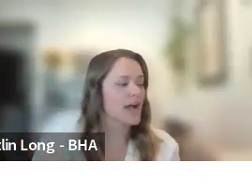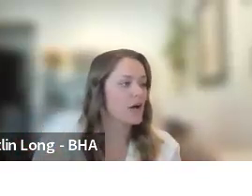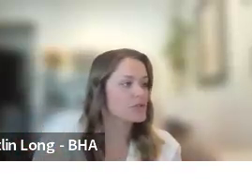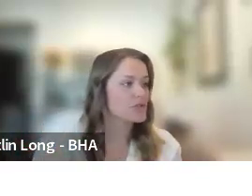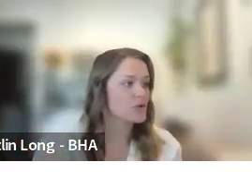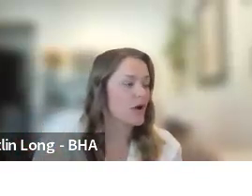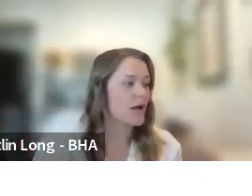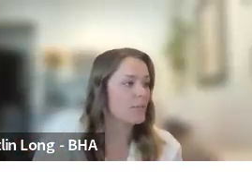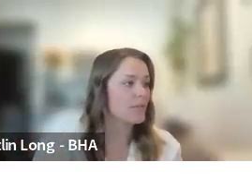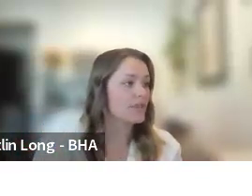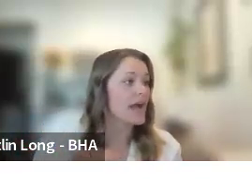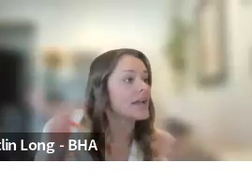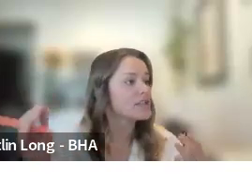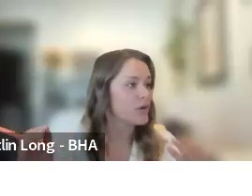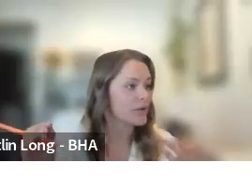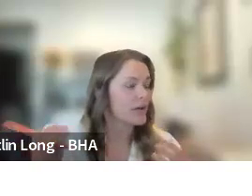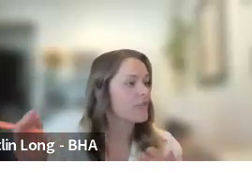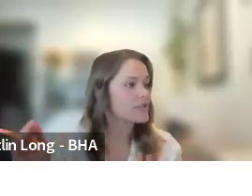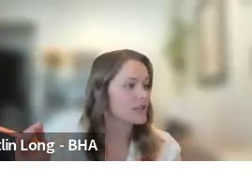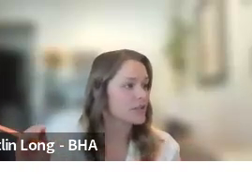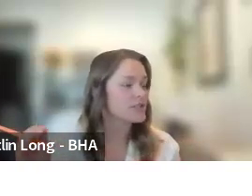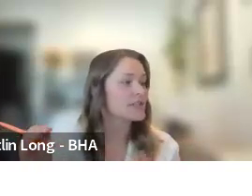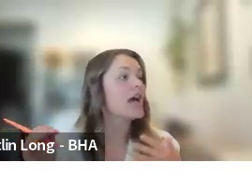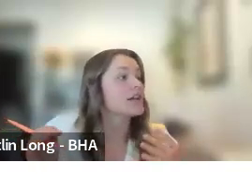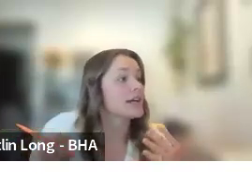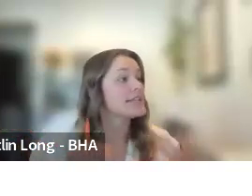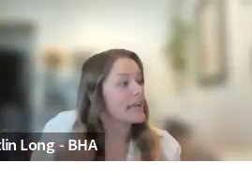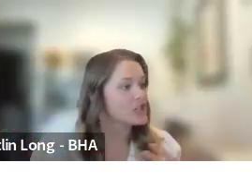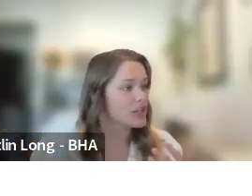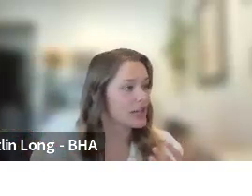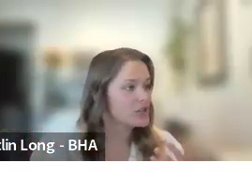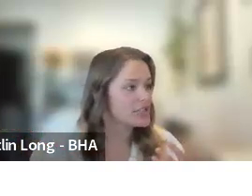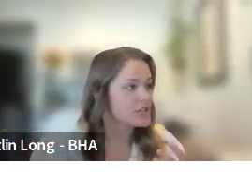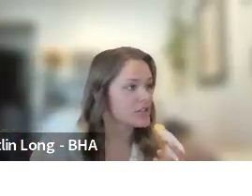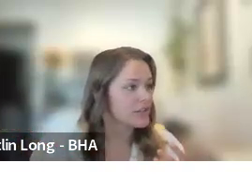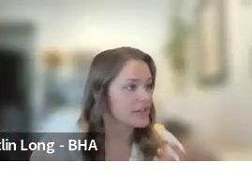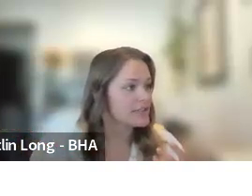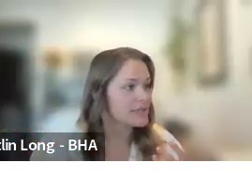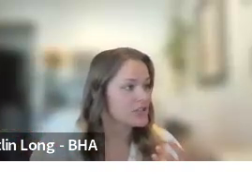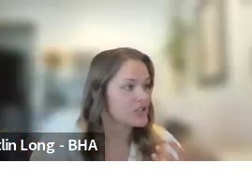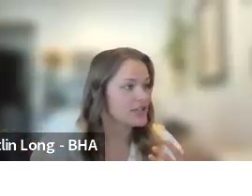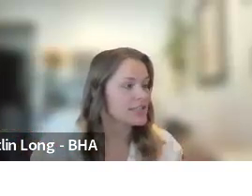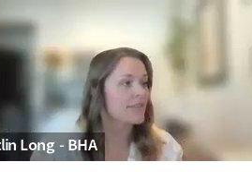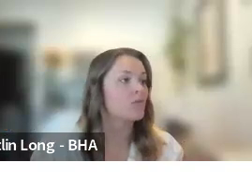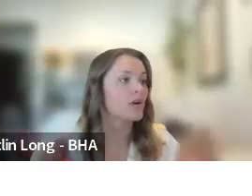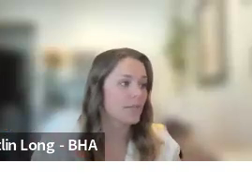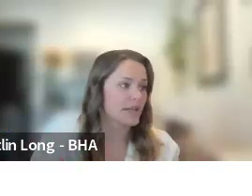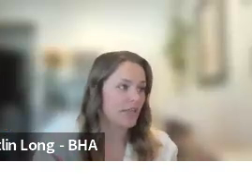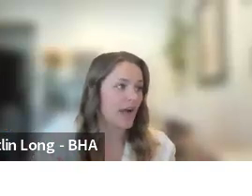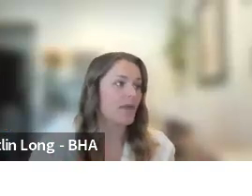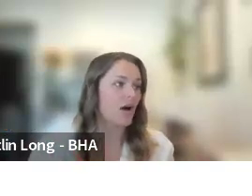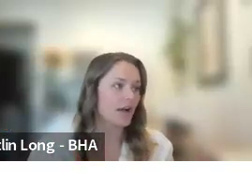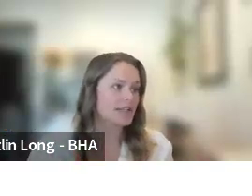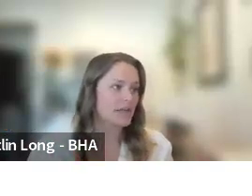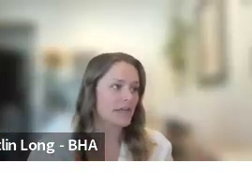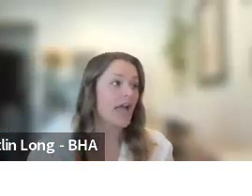will reach out to the highest voted officers to gauge their interest in serving in these positions. And then we'll come